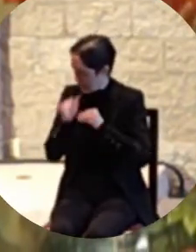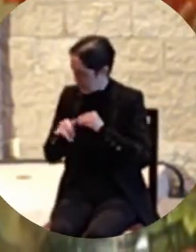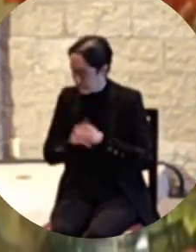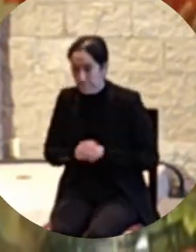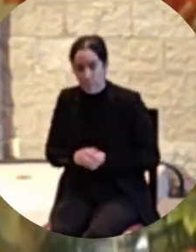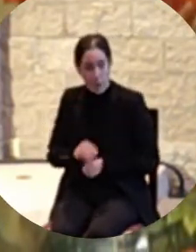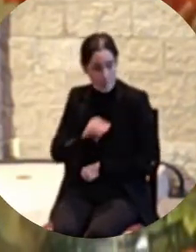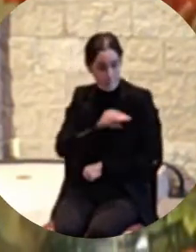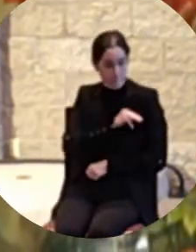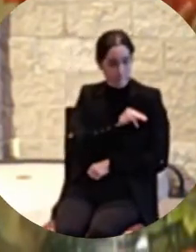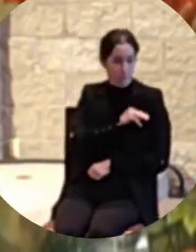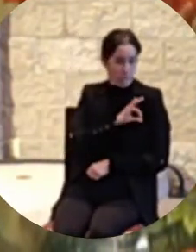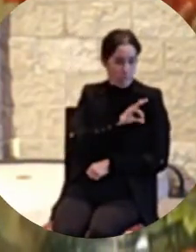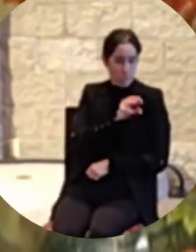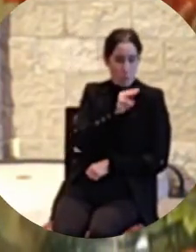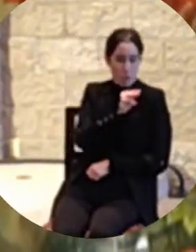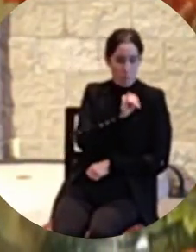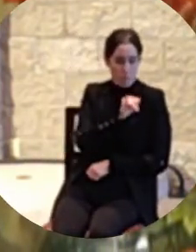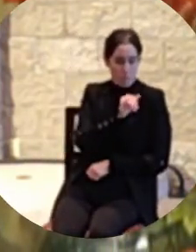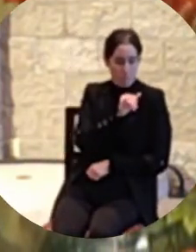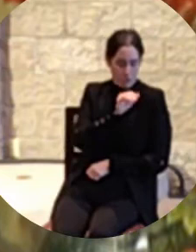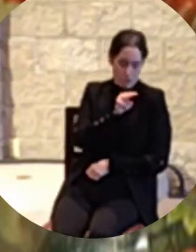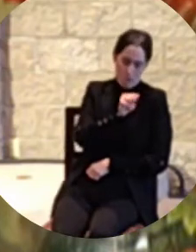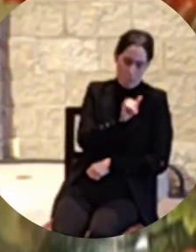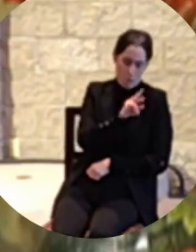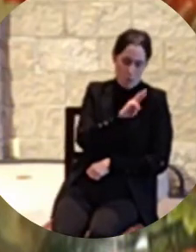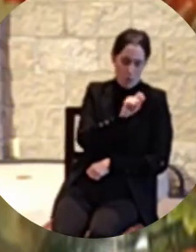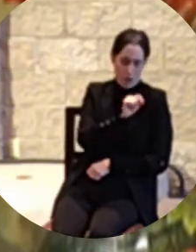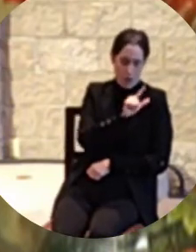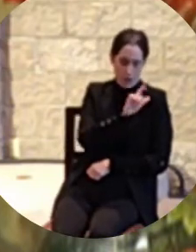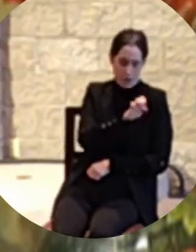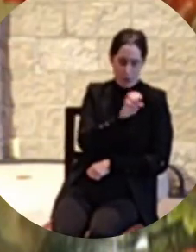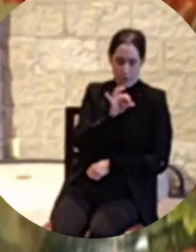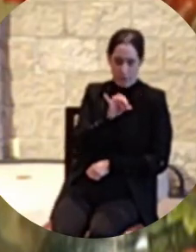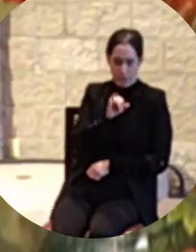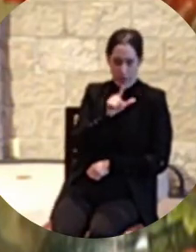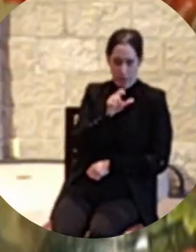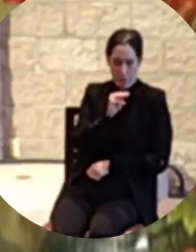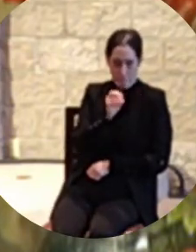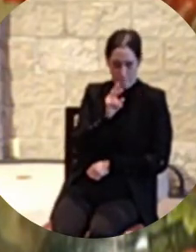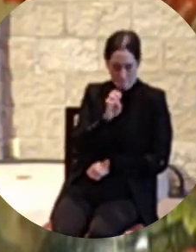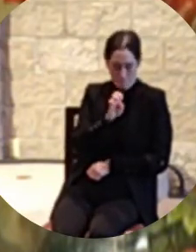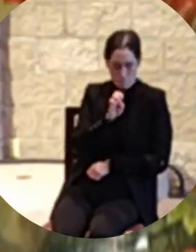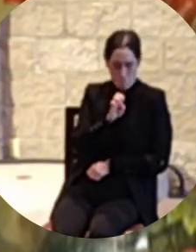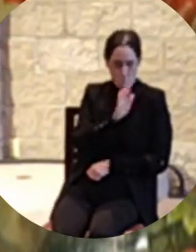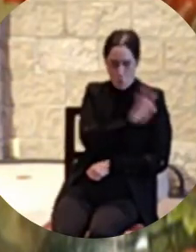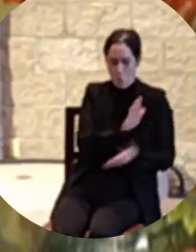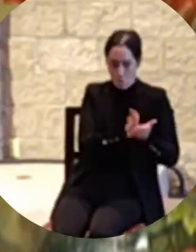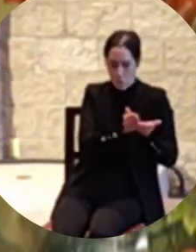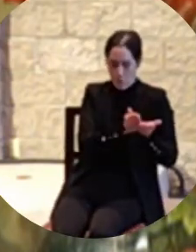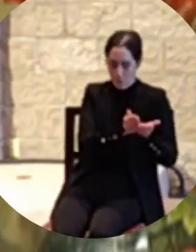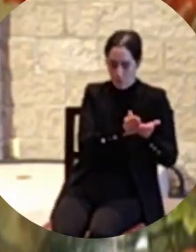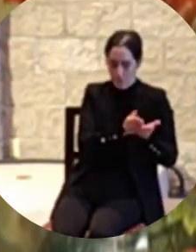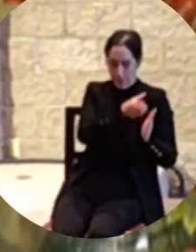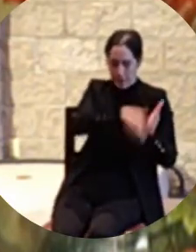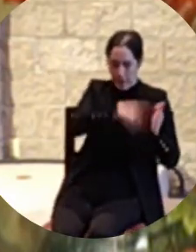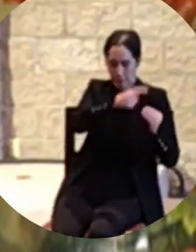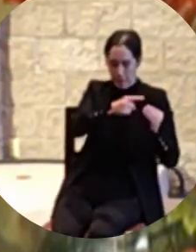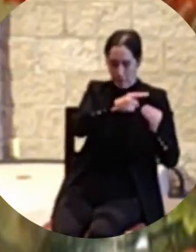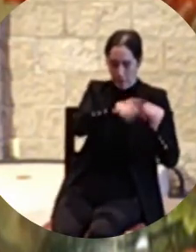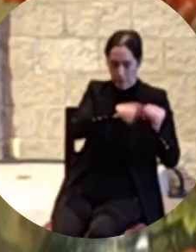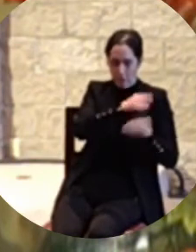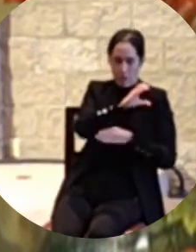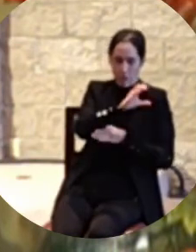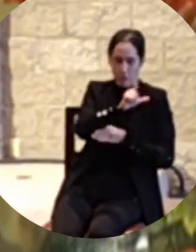Myrtle Fillmore, in her book, How to Let God Help You, in her chapter on the cloven hoof, she starts out that chapter by